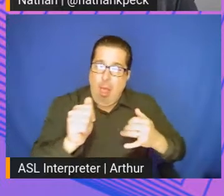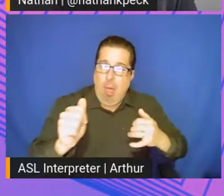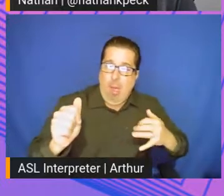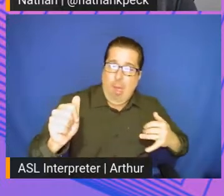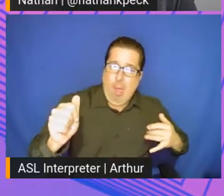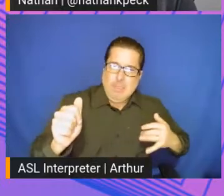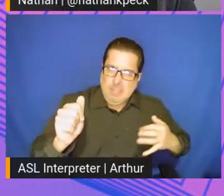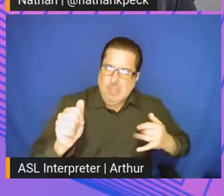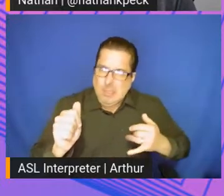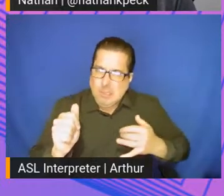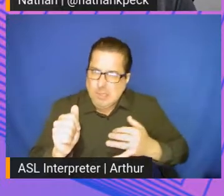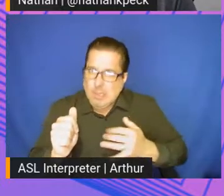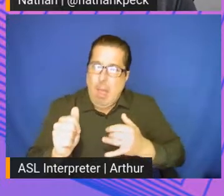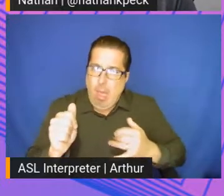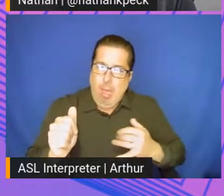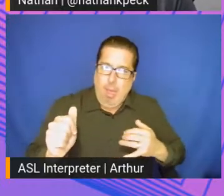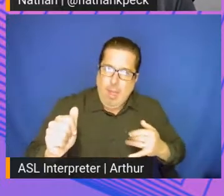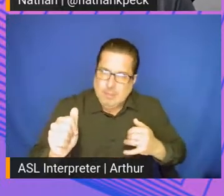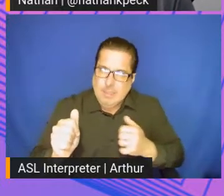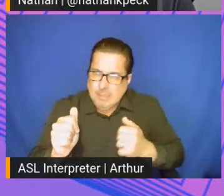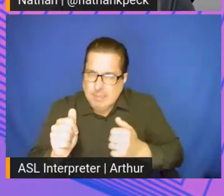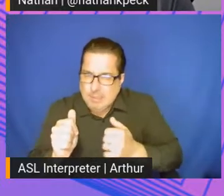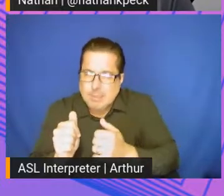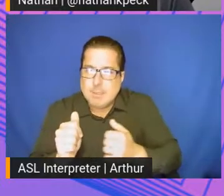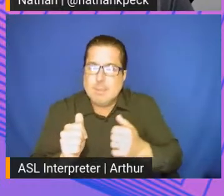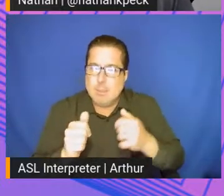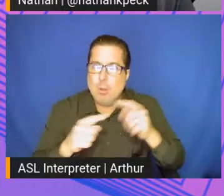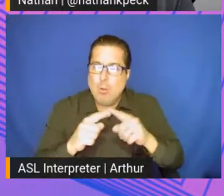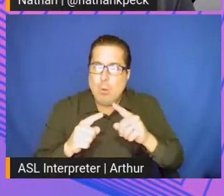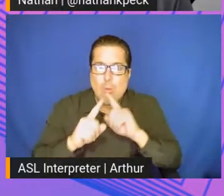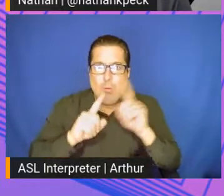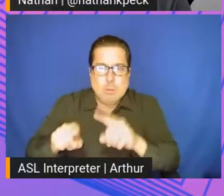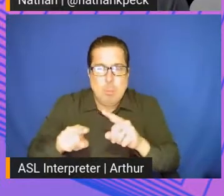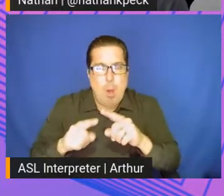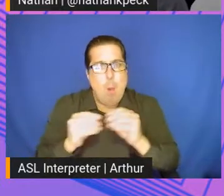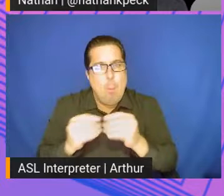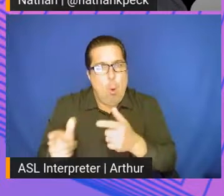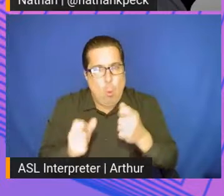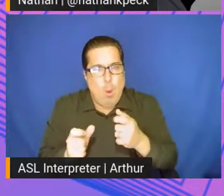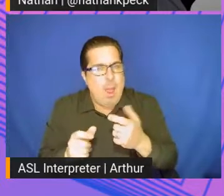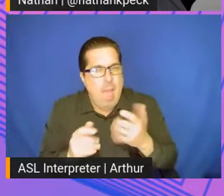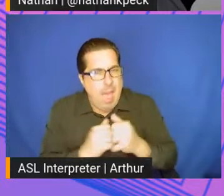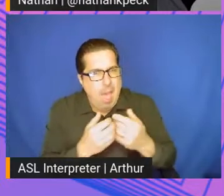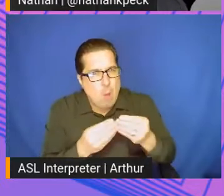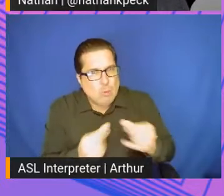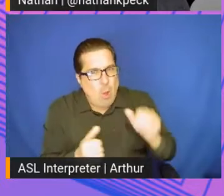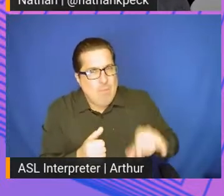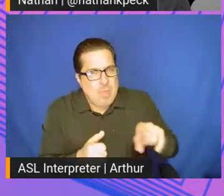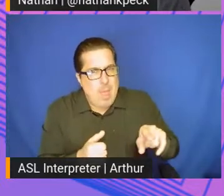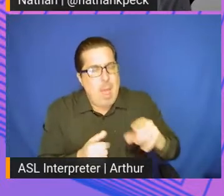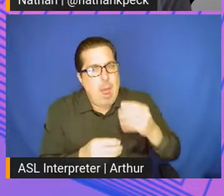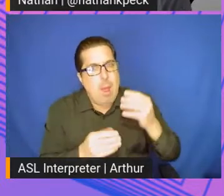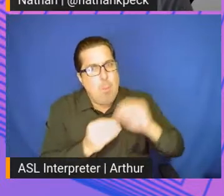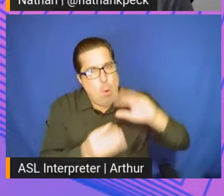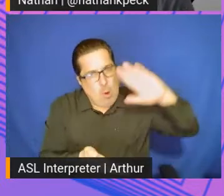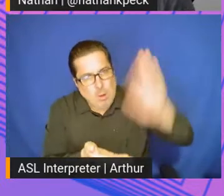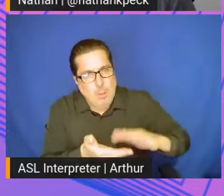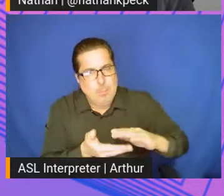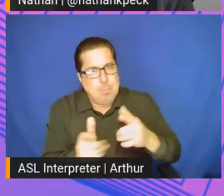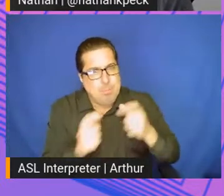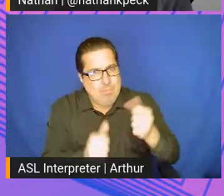CPU work that has to be done for serving a particular request. But there's a solution. Solution is we can load